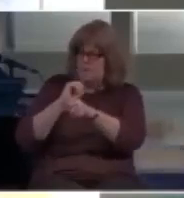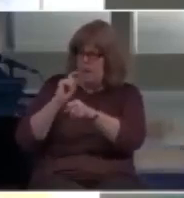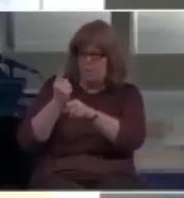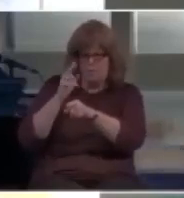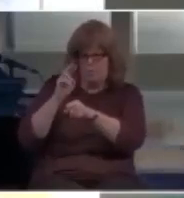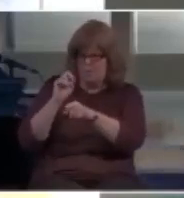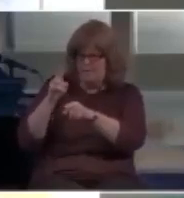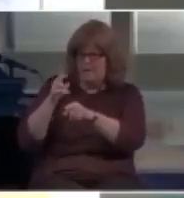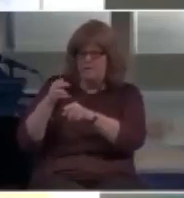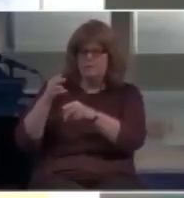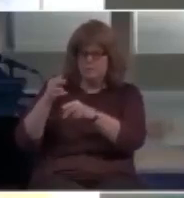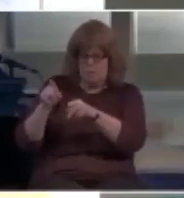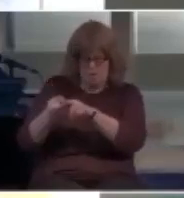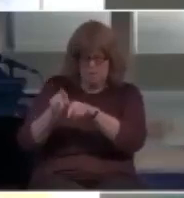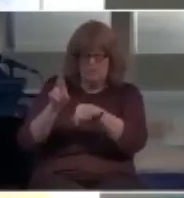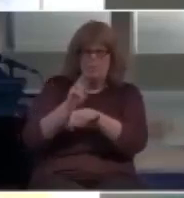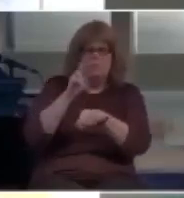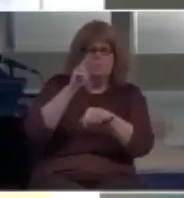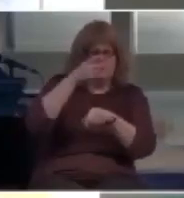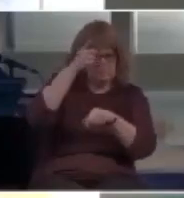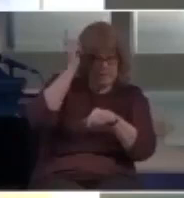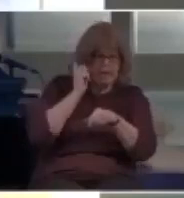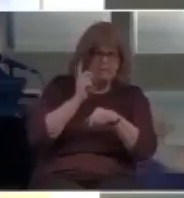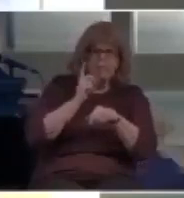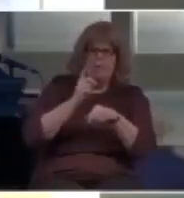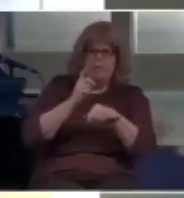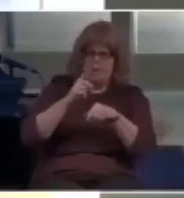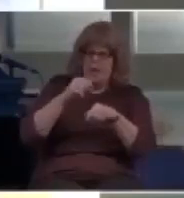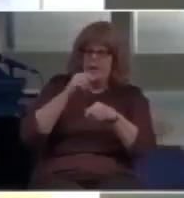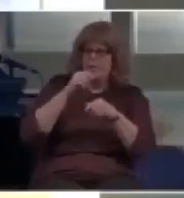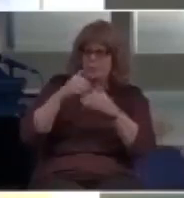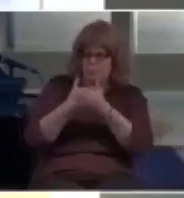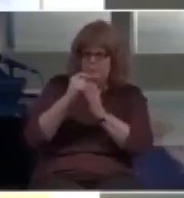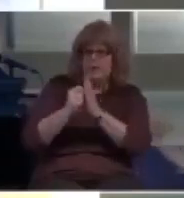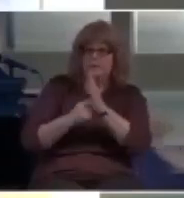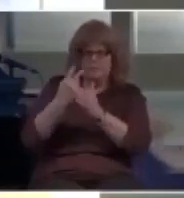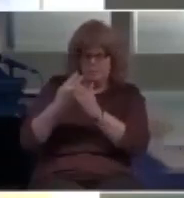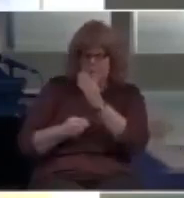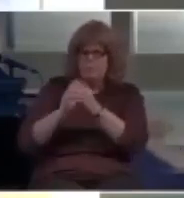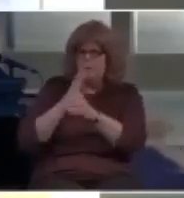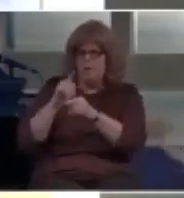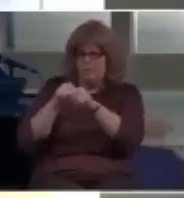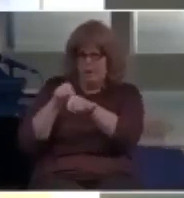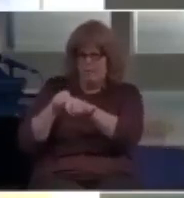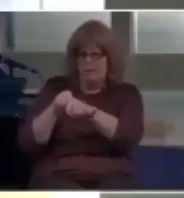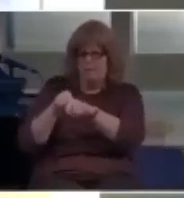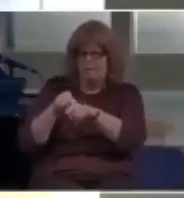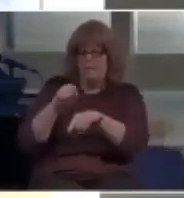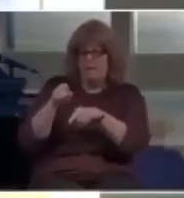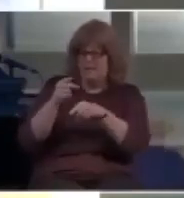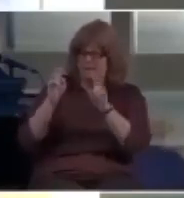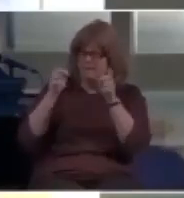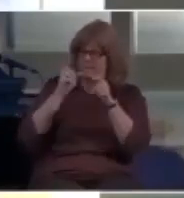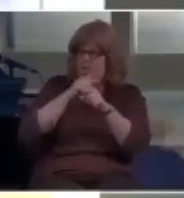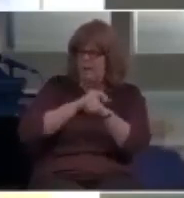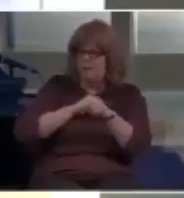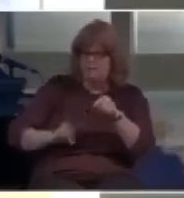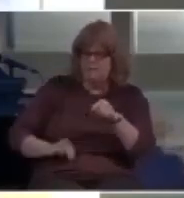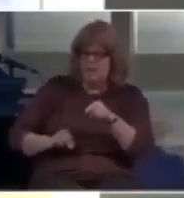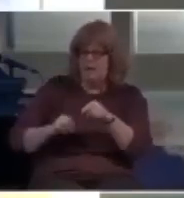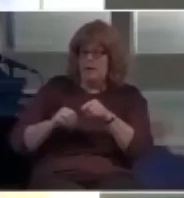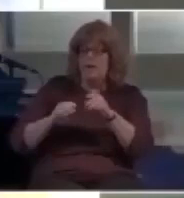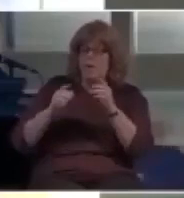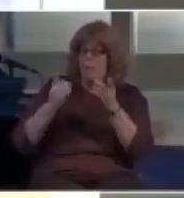or identified. But he is a false Messiah, even to the point where he receives a